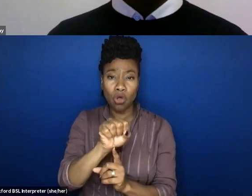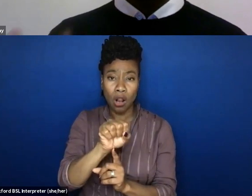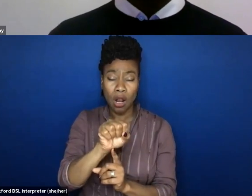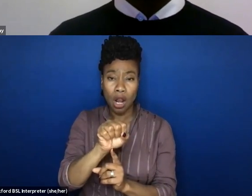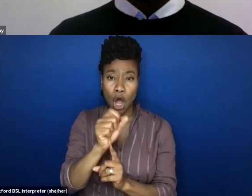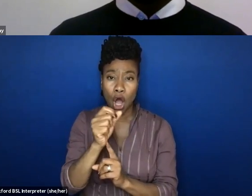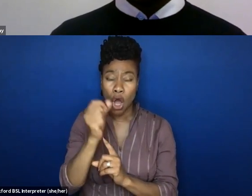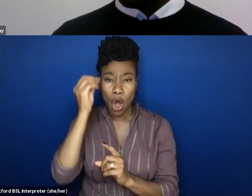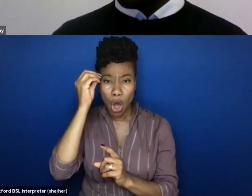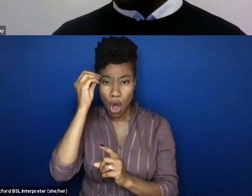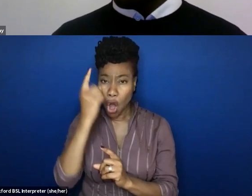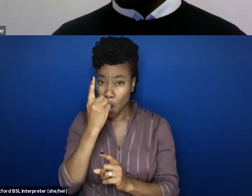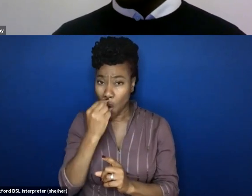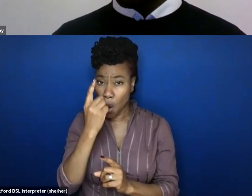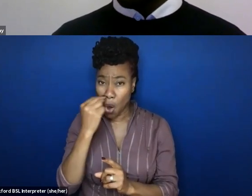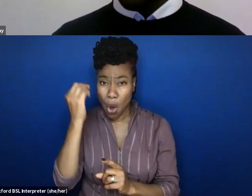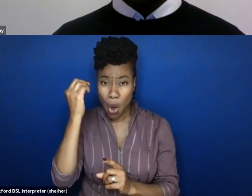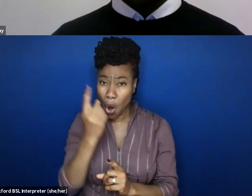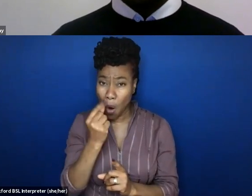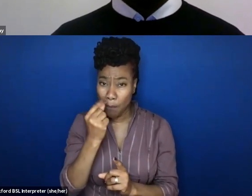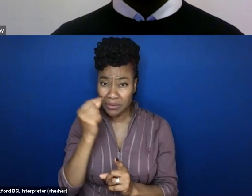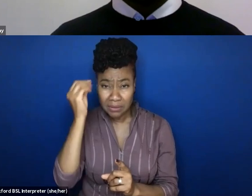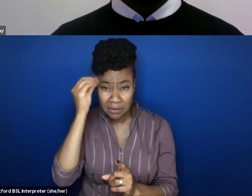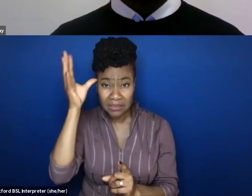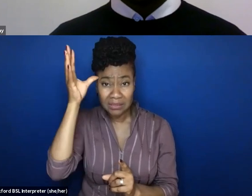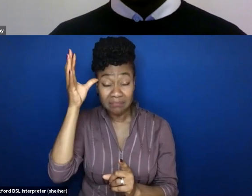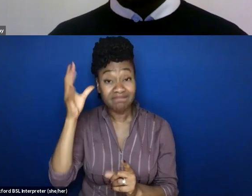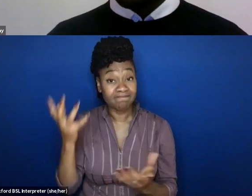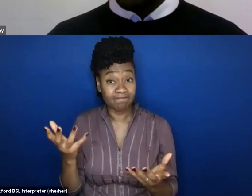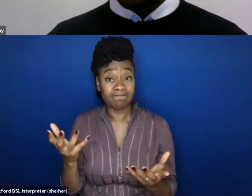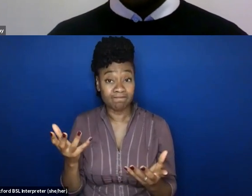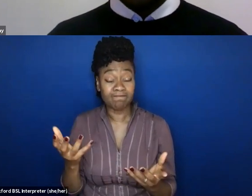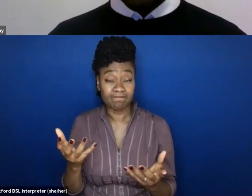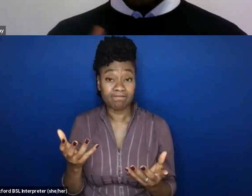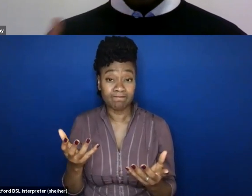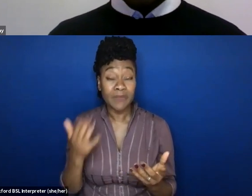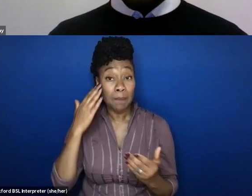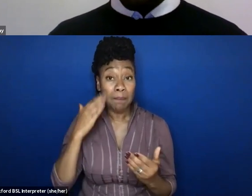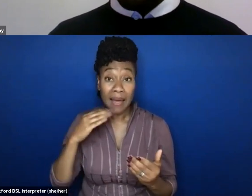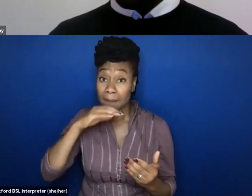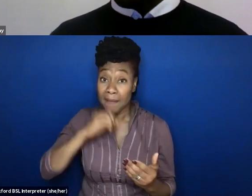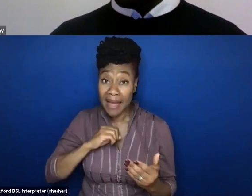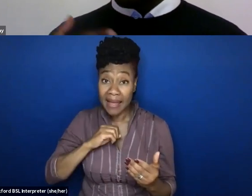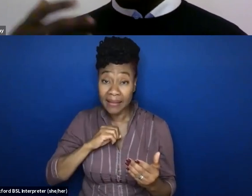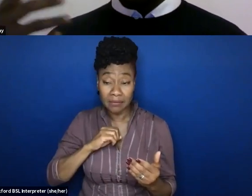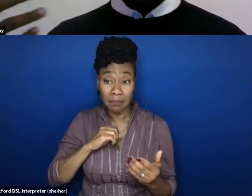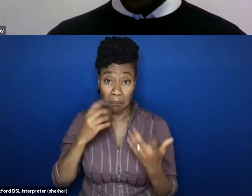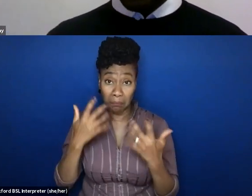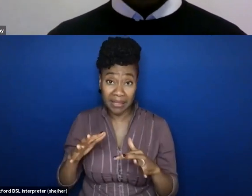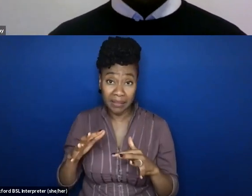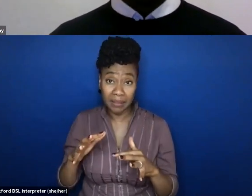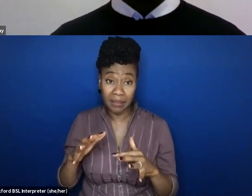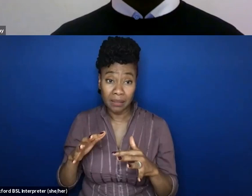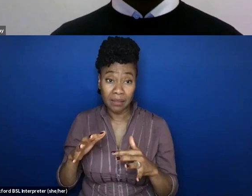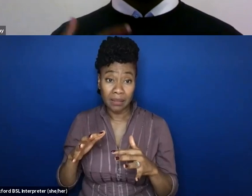there is a reason why Black men are overrepresented in kind of